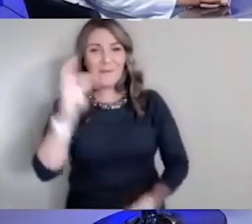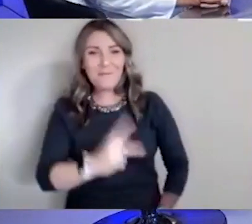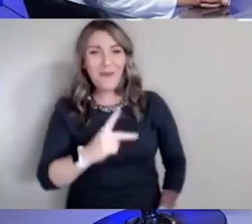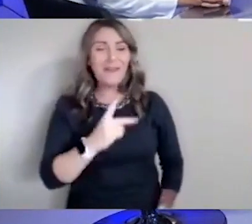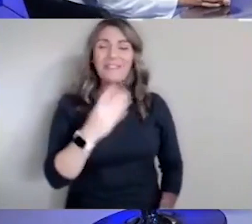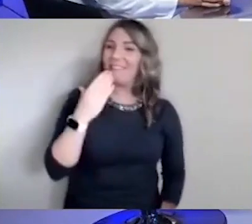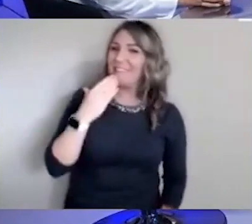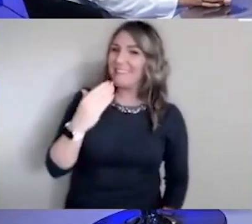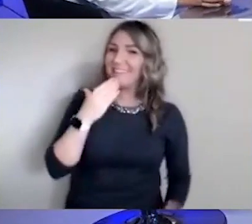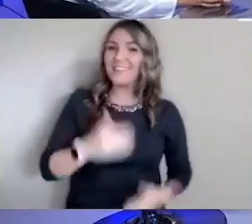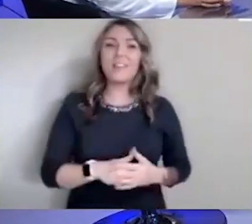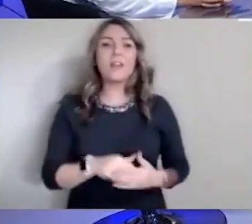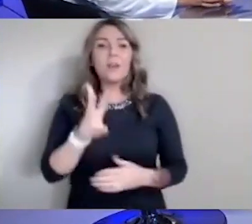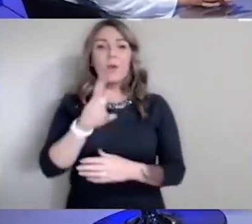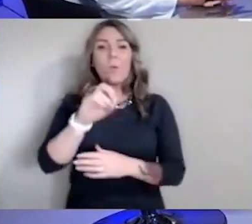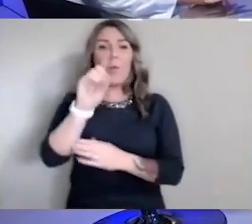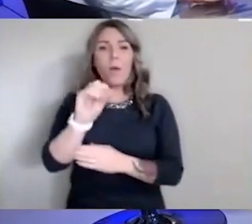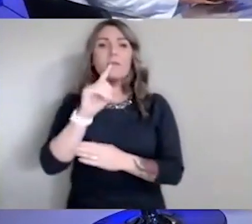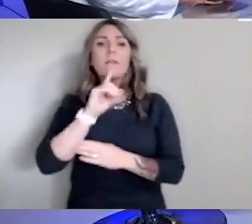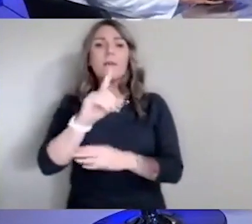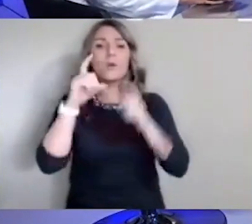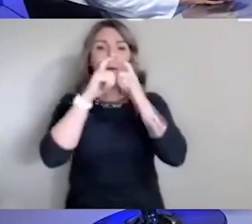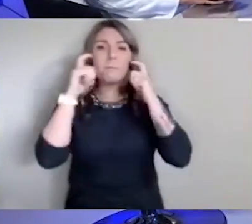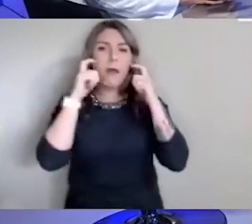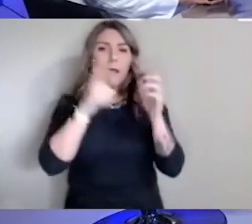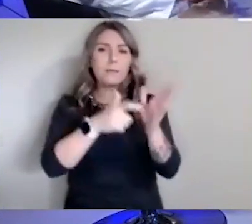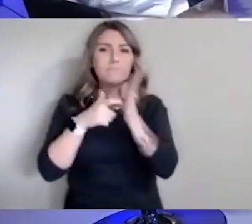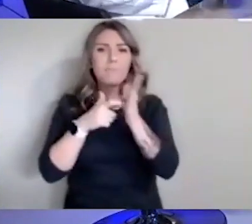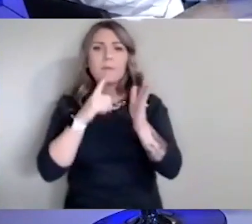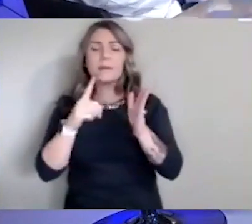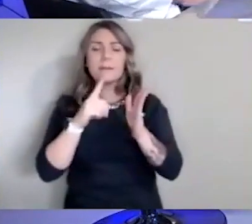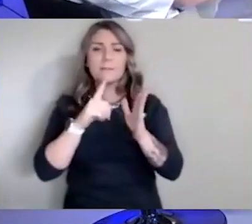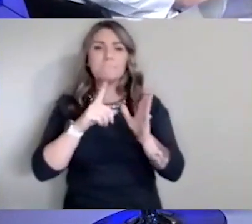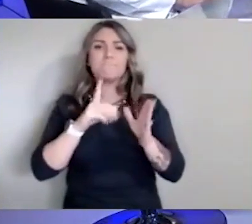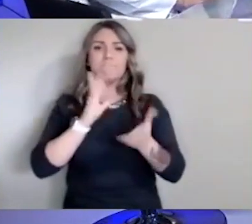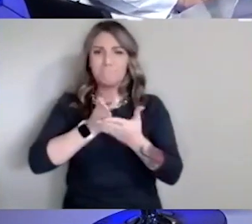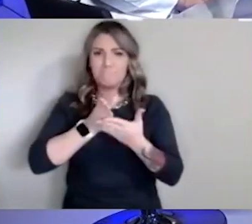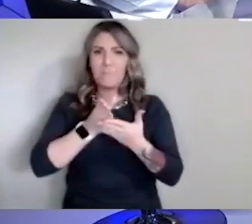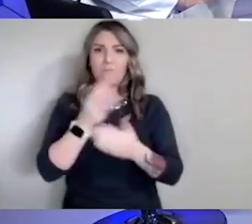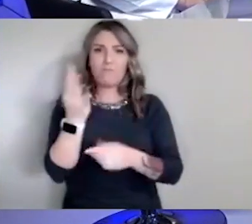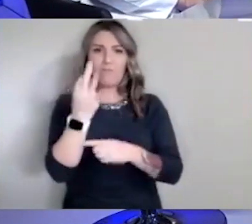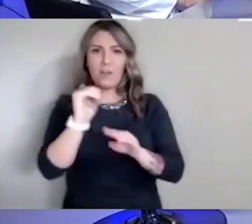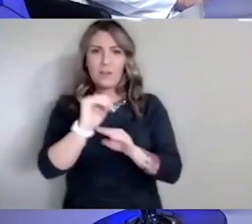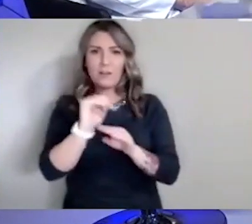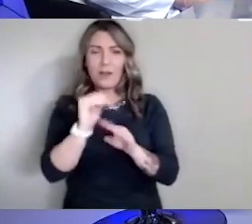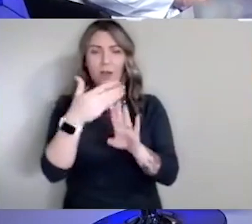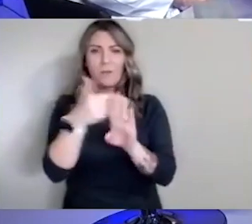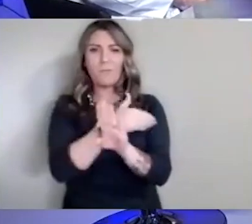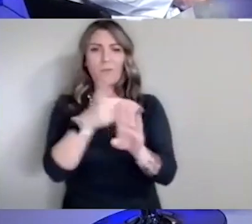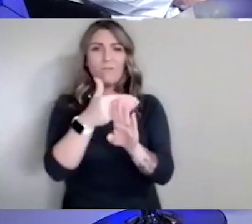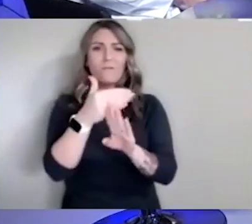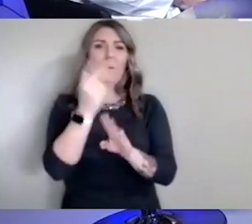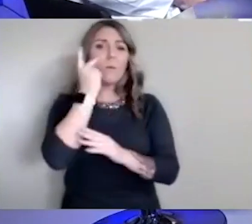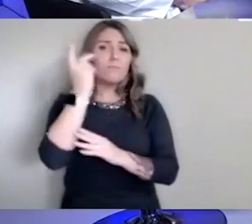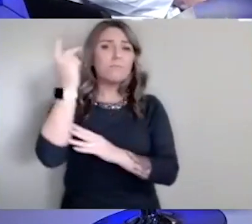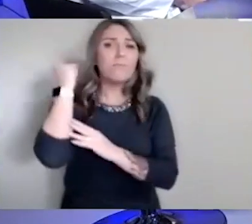County let its mask mandate expire on Friday night before Memorial Weekend. What factors kind of led to that